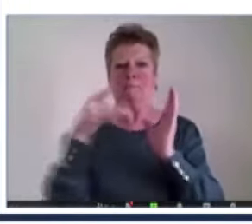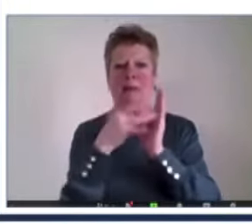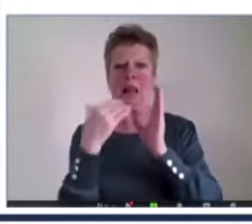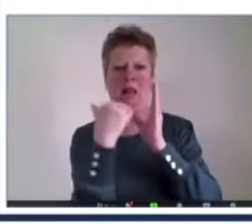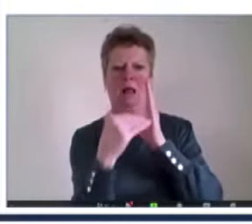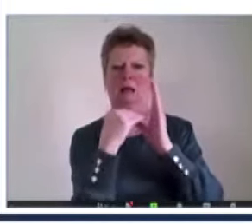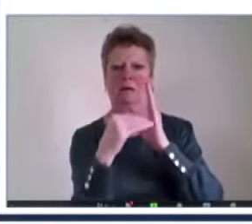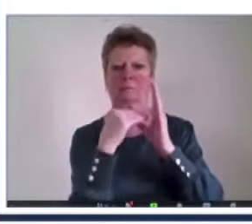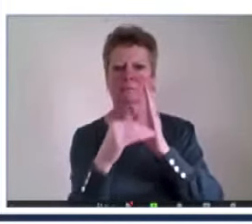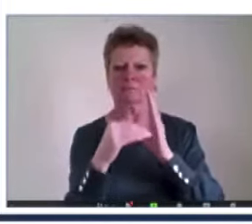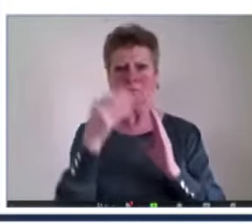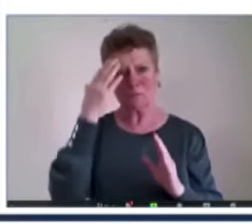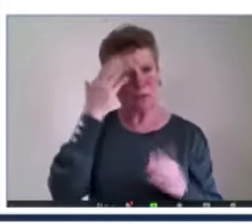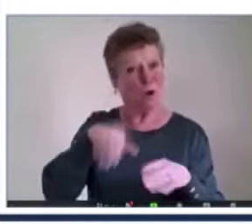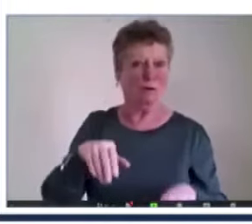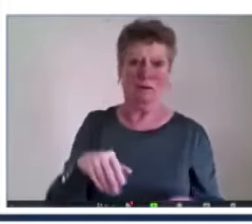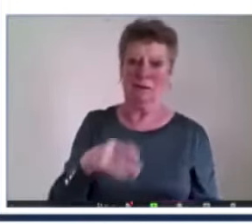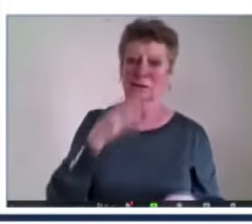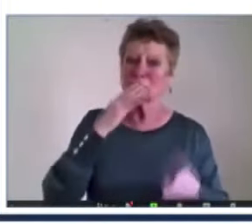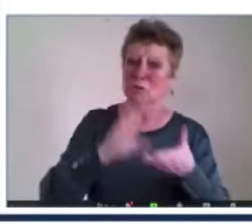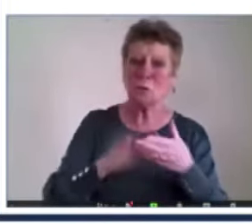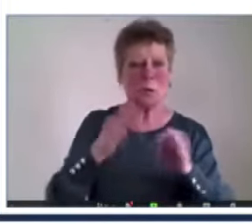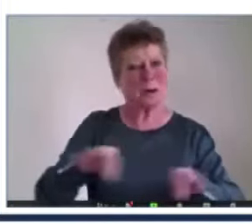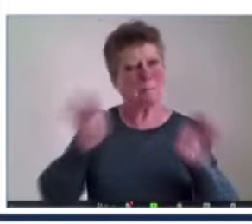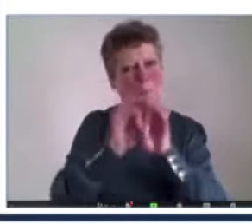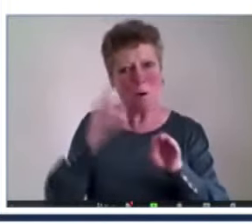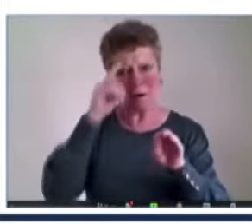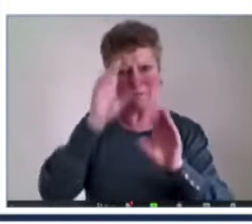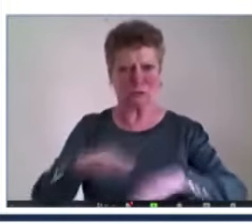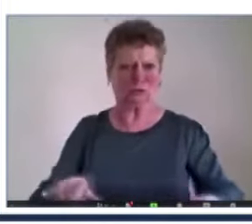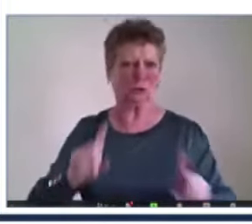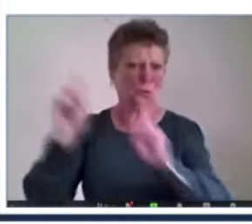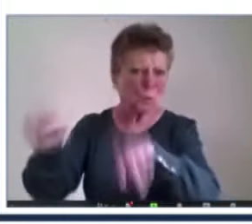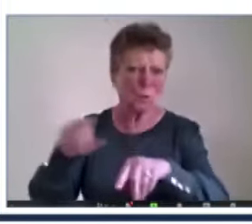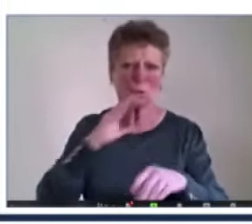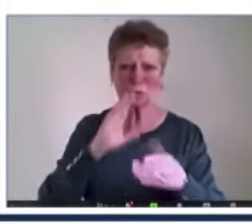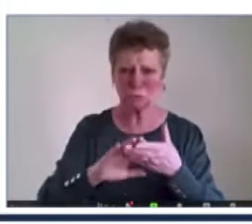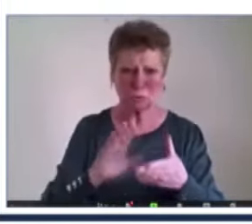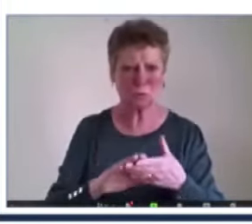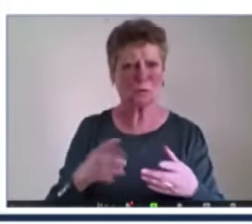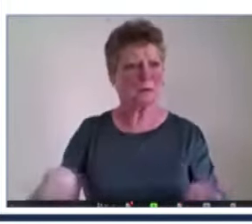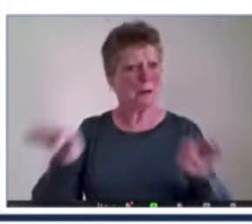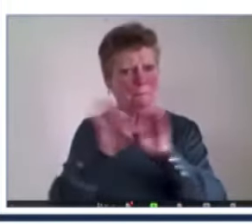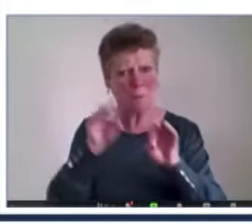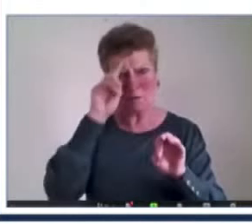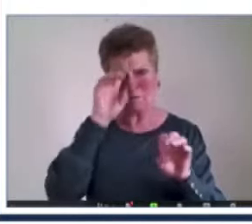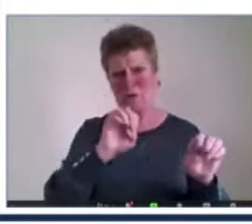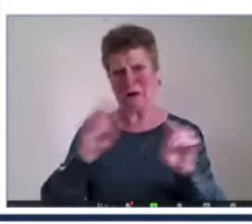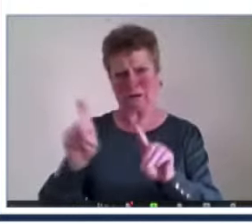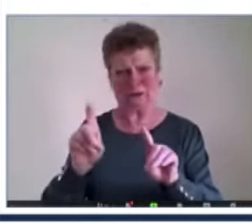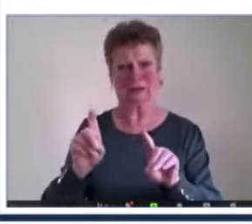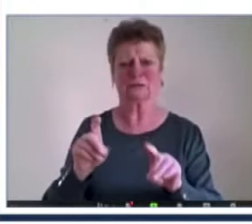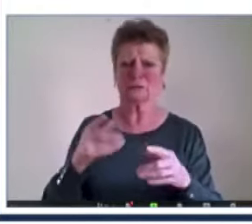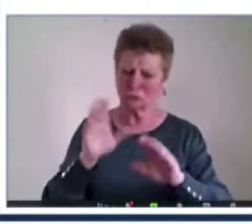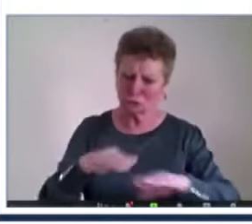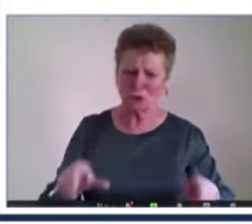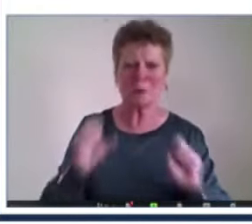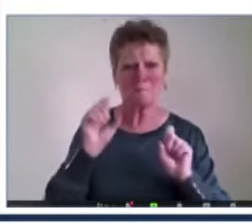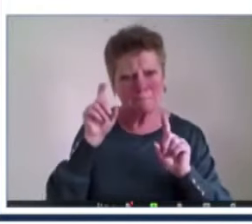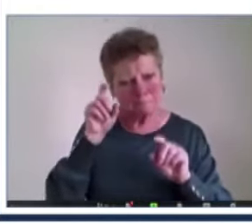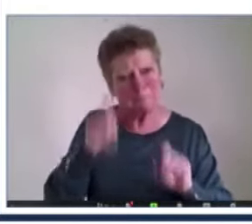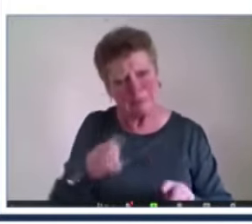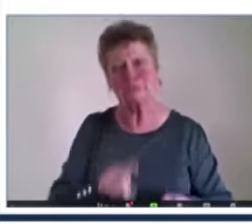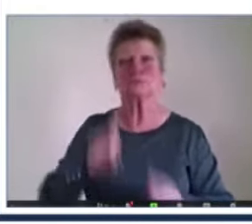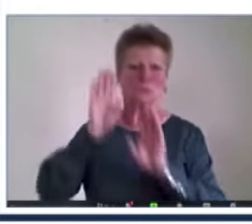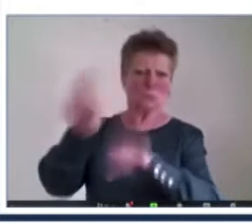and the high level of importance that I place on education and the level of importance I place on children being in school.